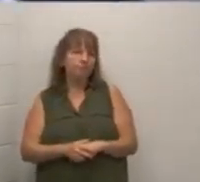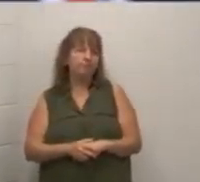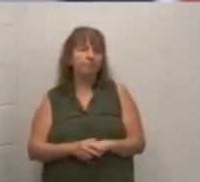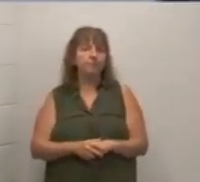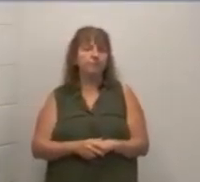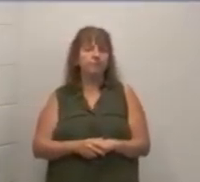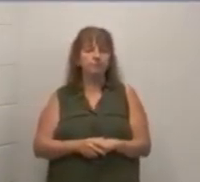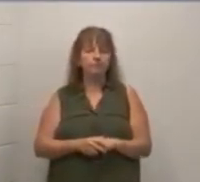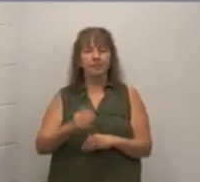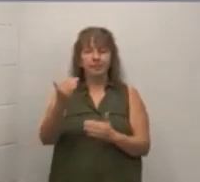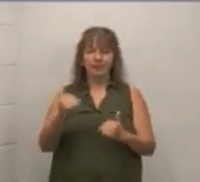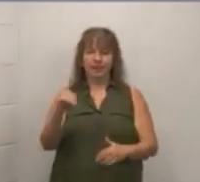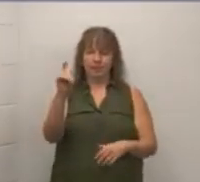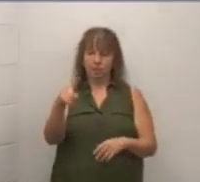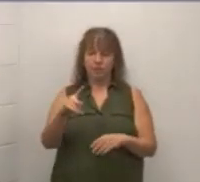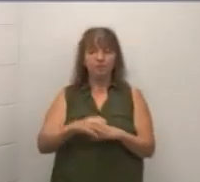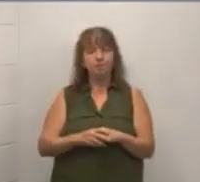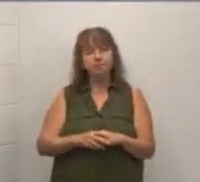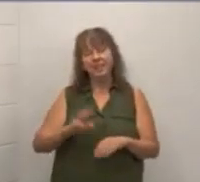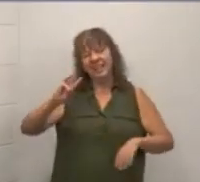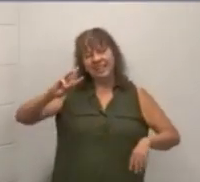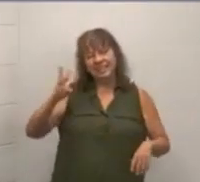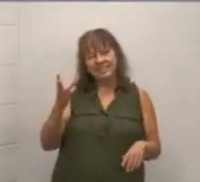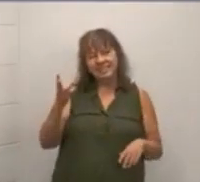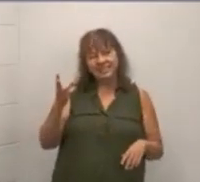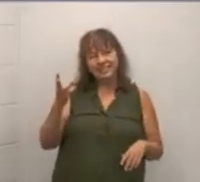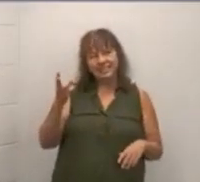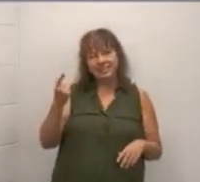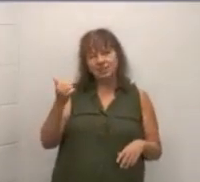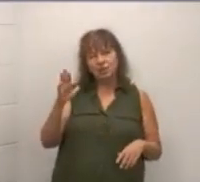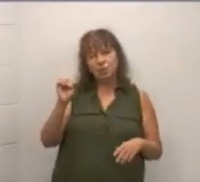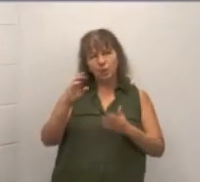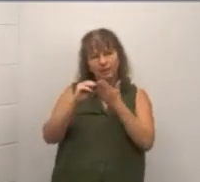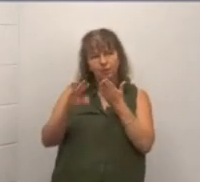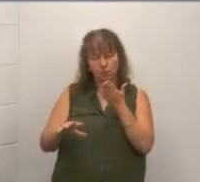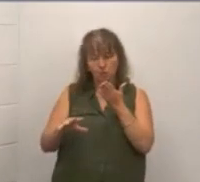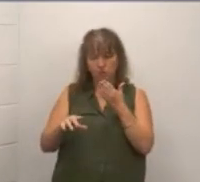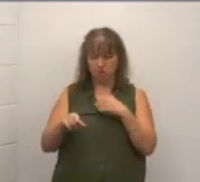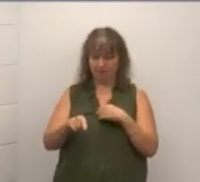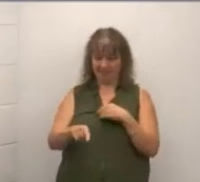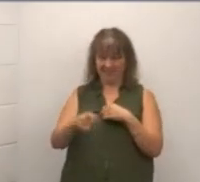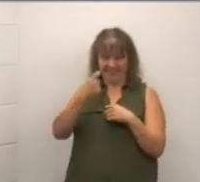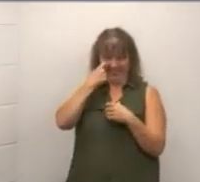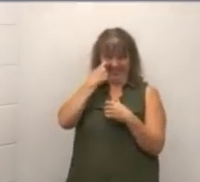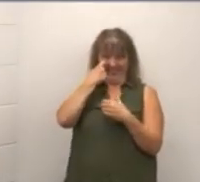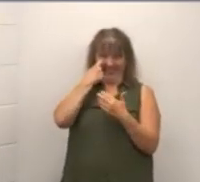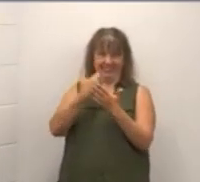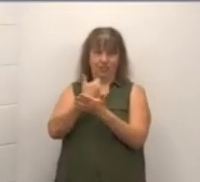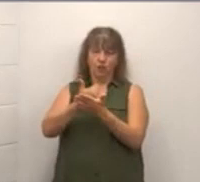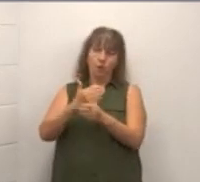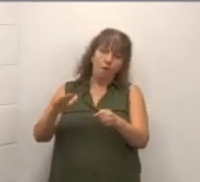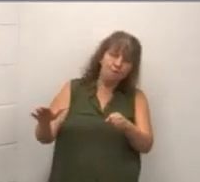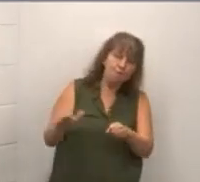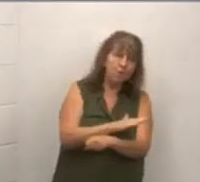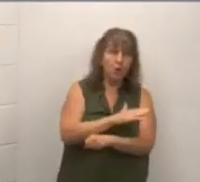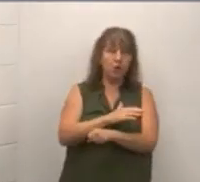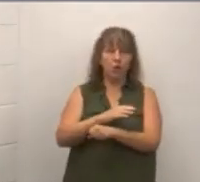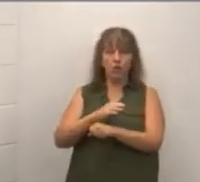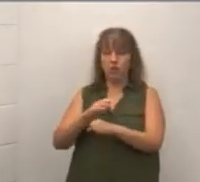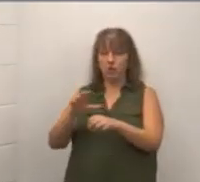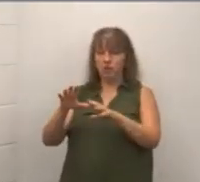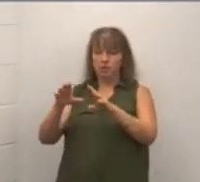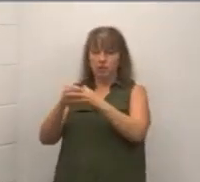Will 6th grade students new to middle school and choosing all remote still be assigned to a team?